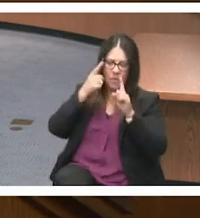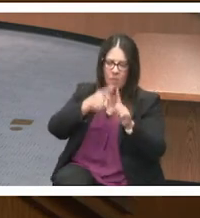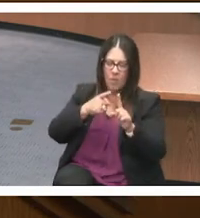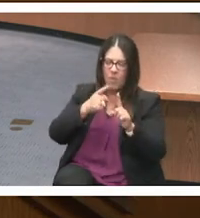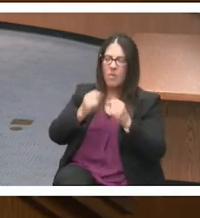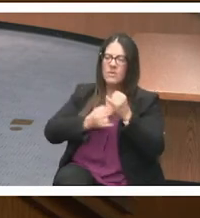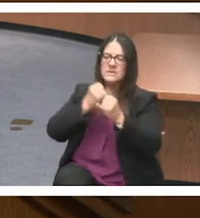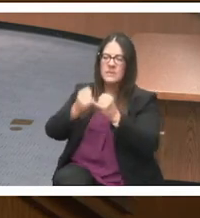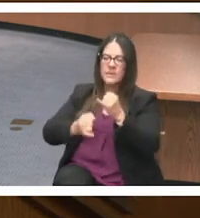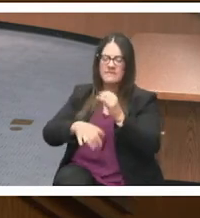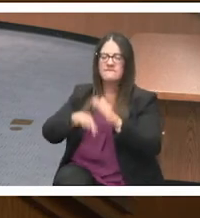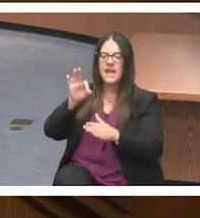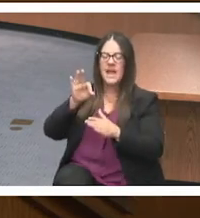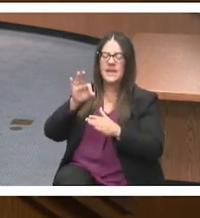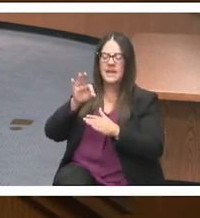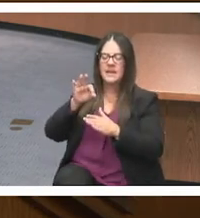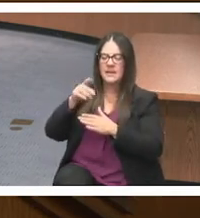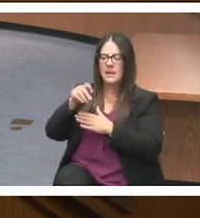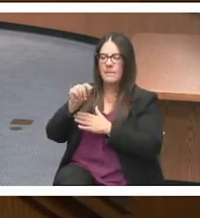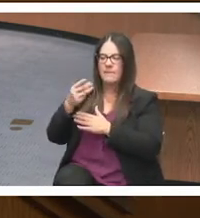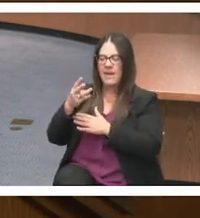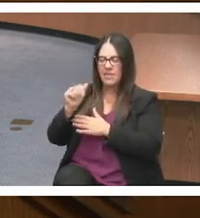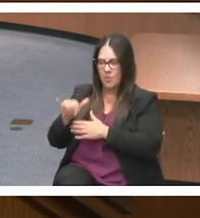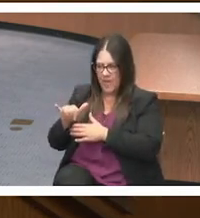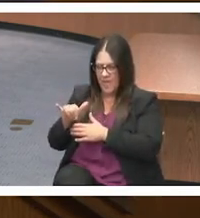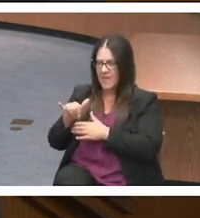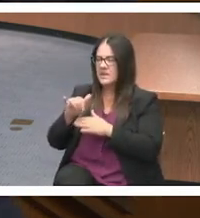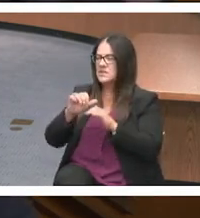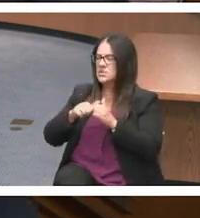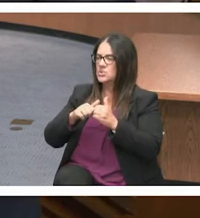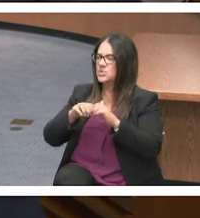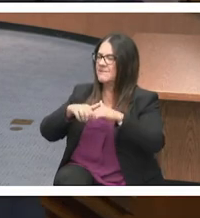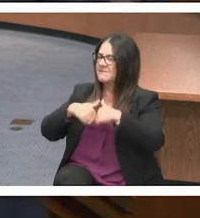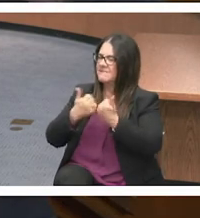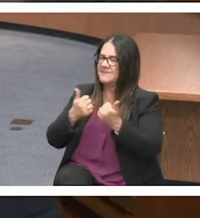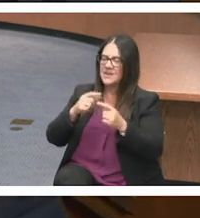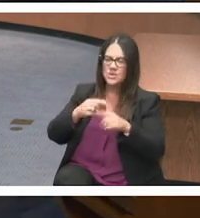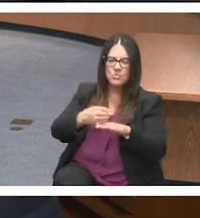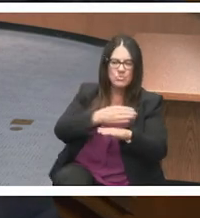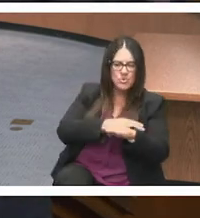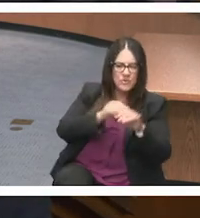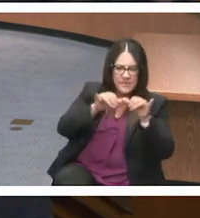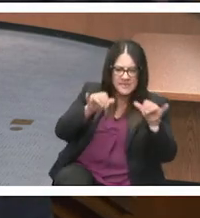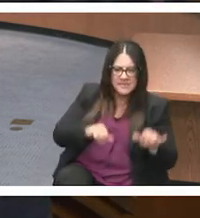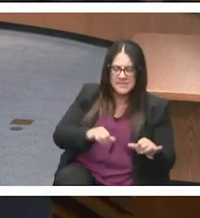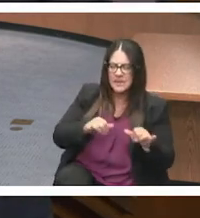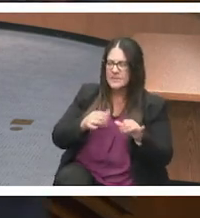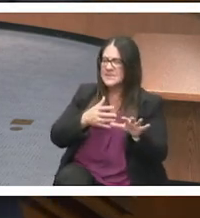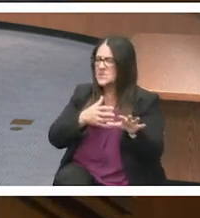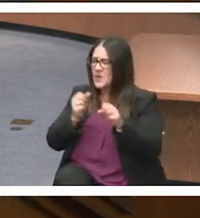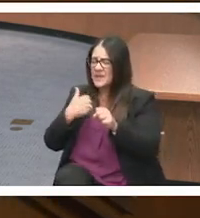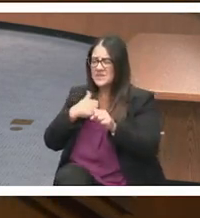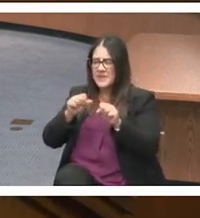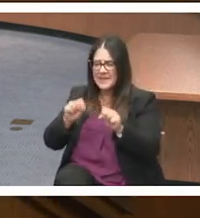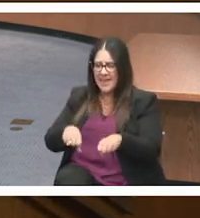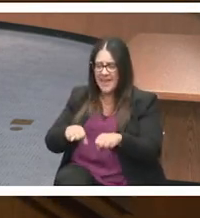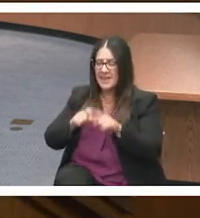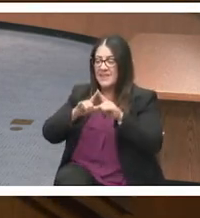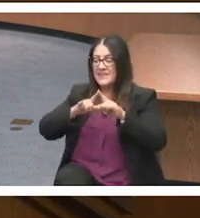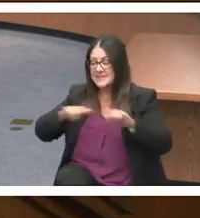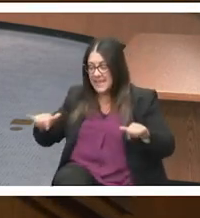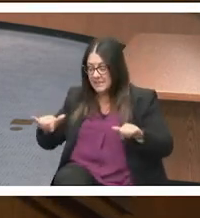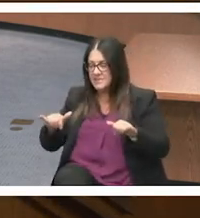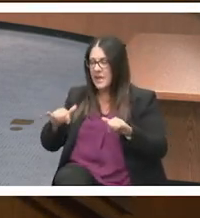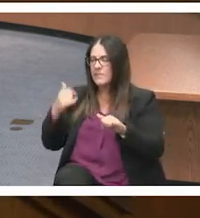ultimately finding a pathway with these federal agencies and these water users to improve the system as quickly as we can. At the same